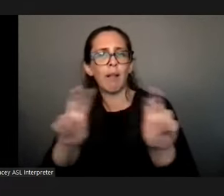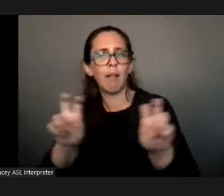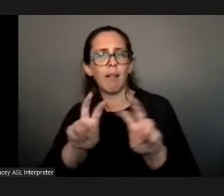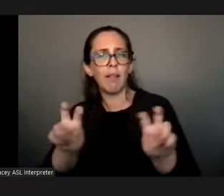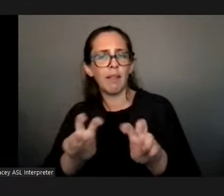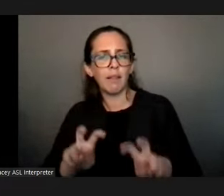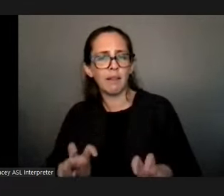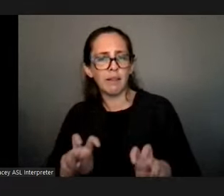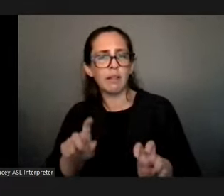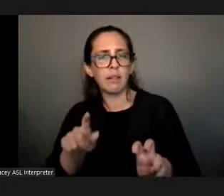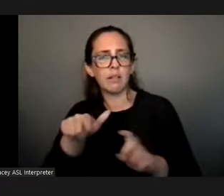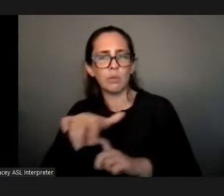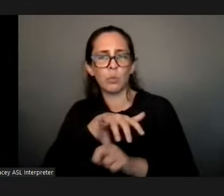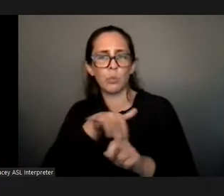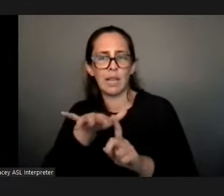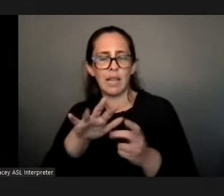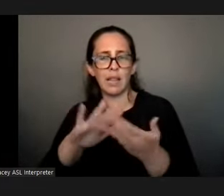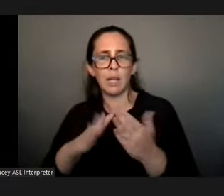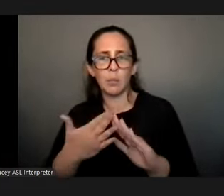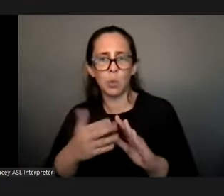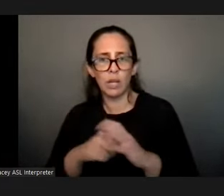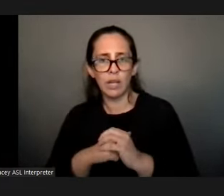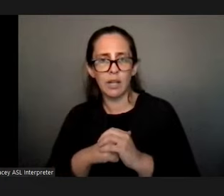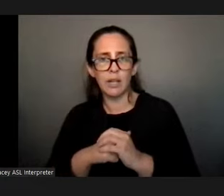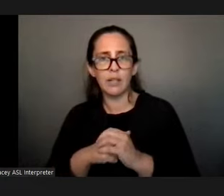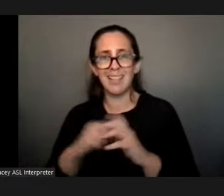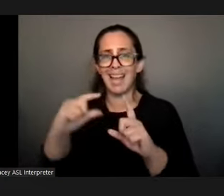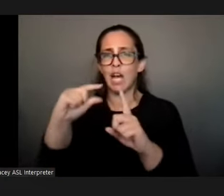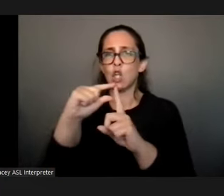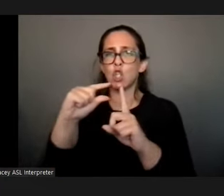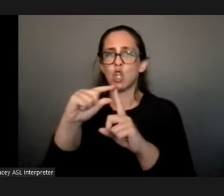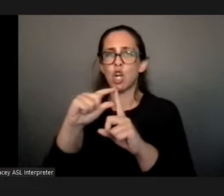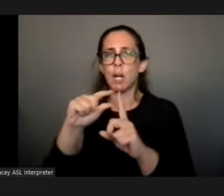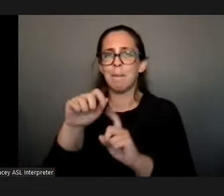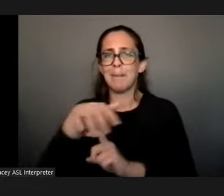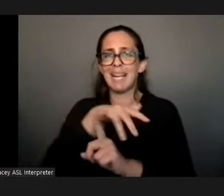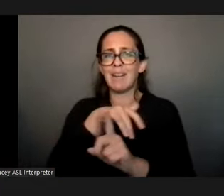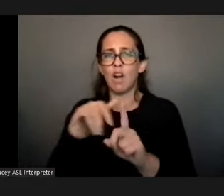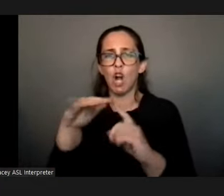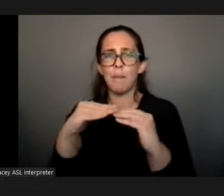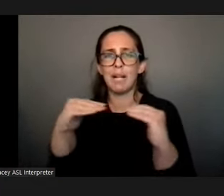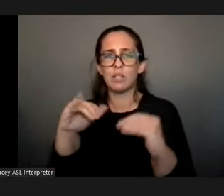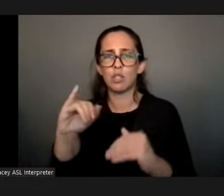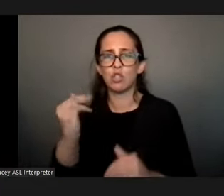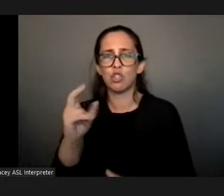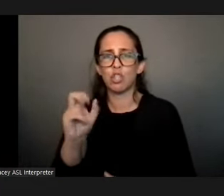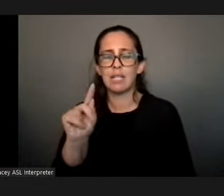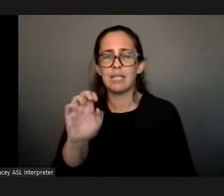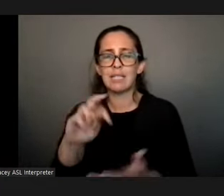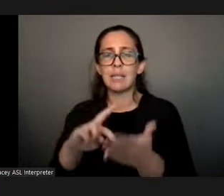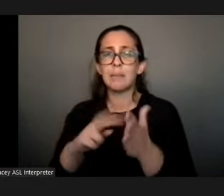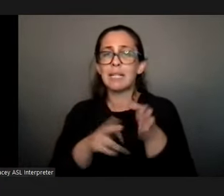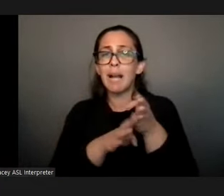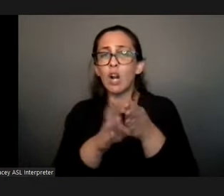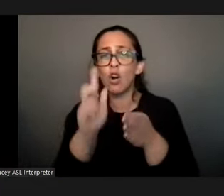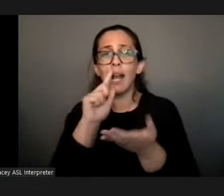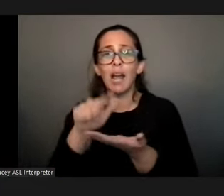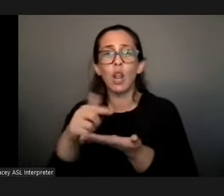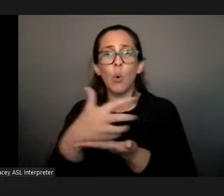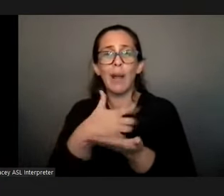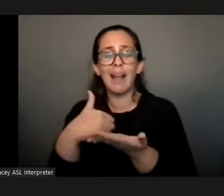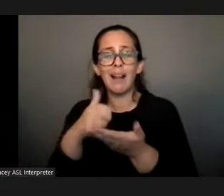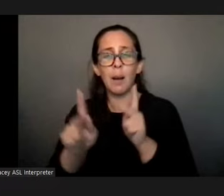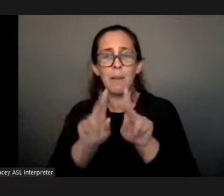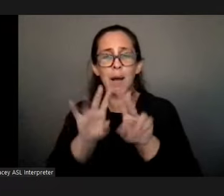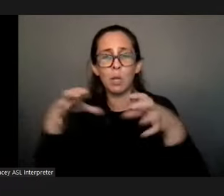environmental justice communities. The term environmental justice refers collectively to minority and low-income populations within a project